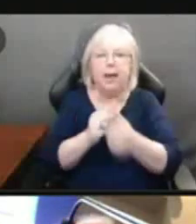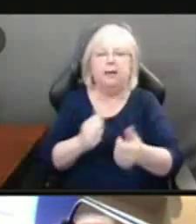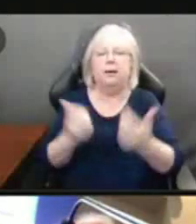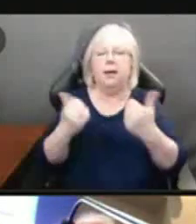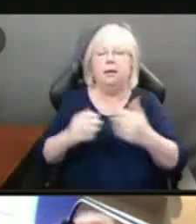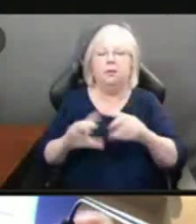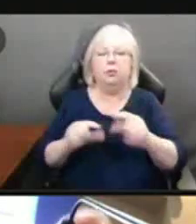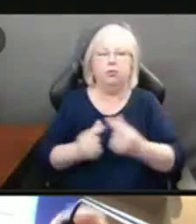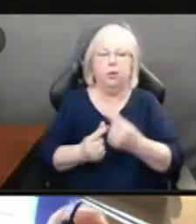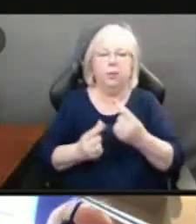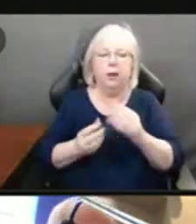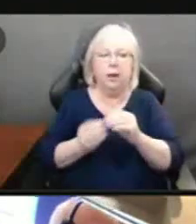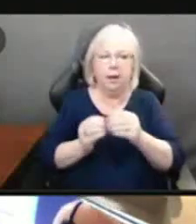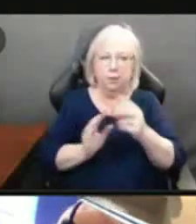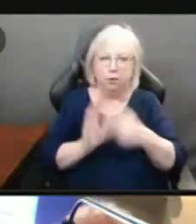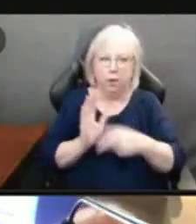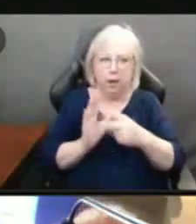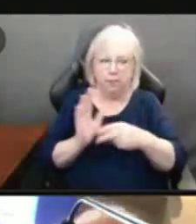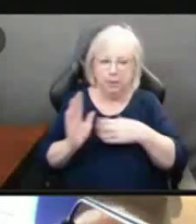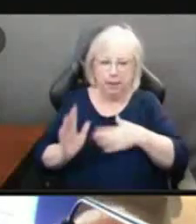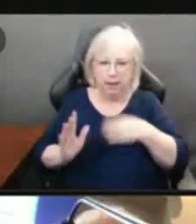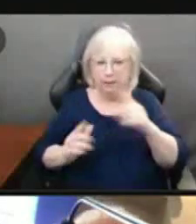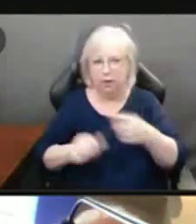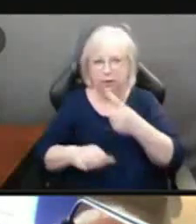items for the first time.